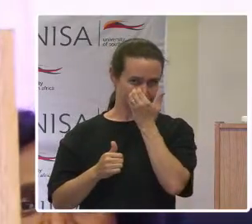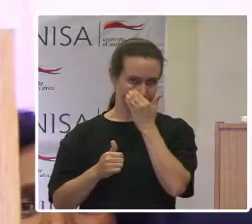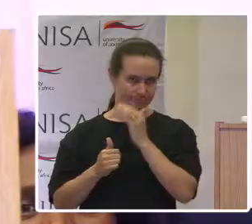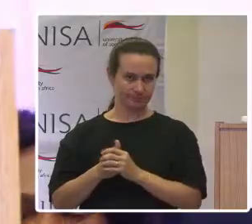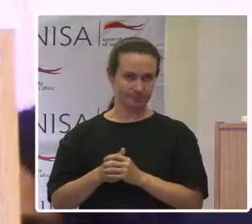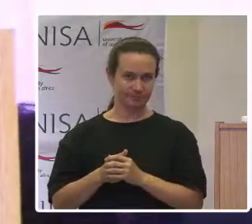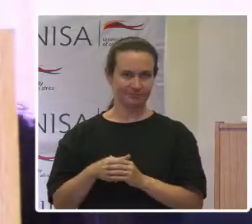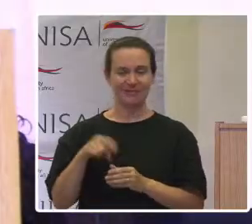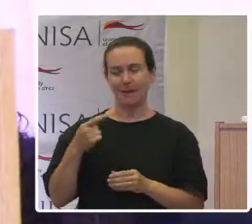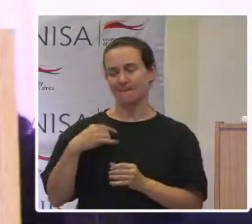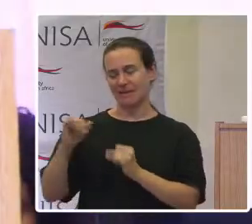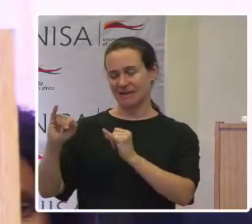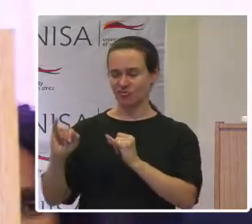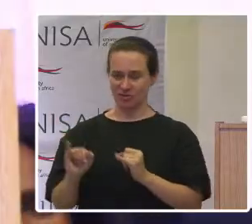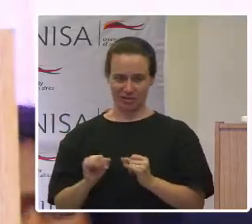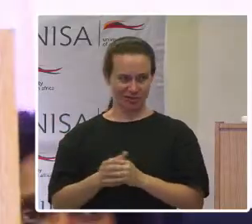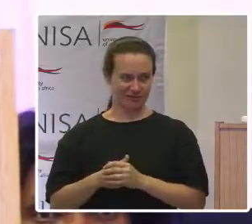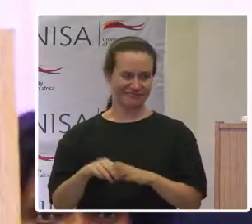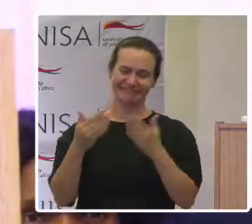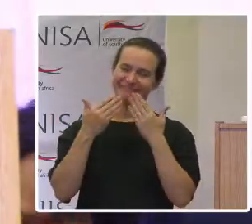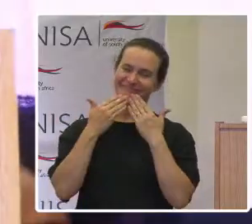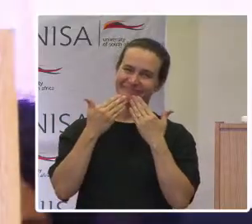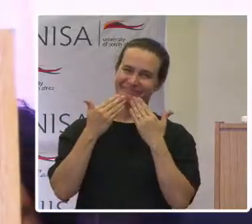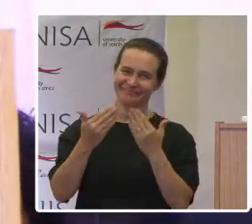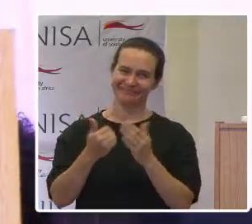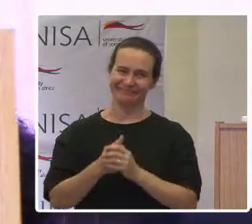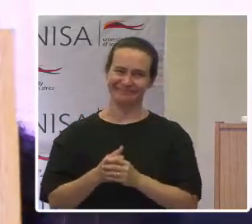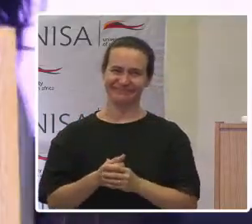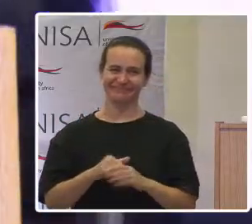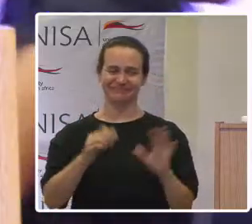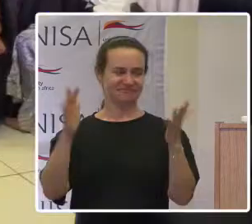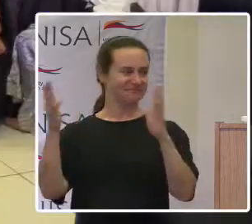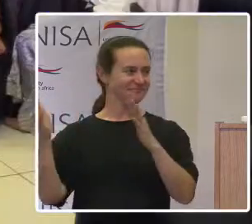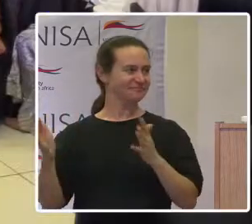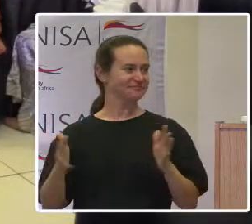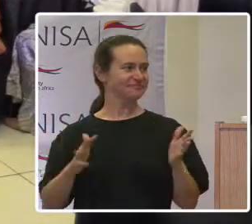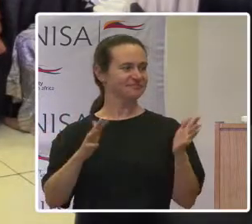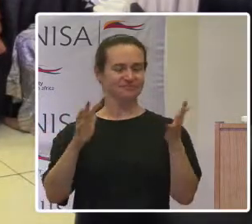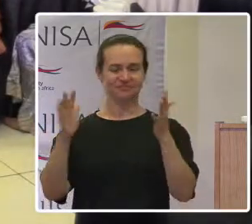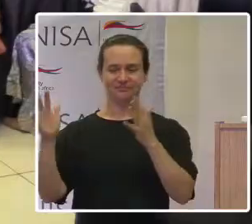So that was my introduction. Thank you very much.